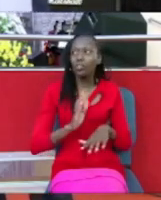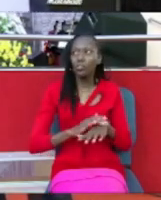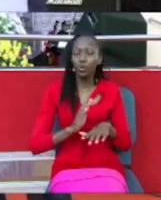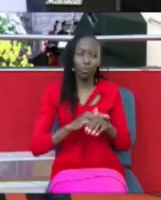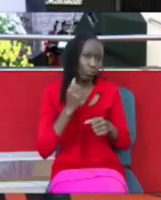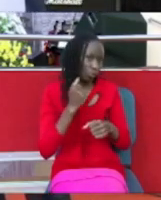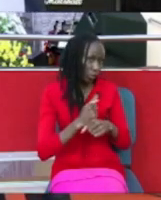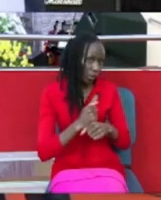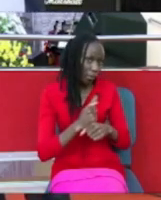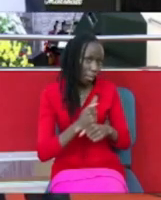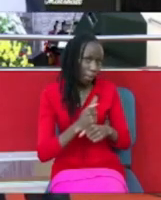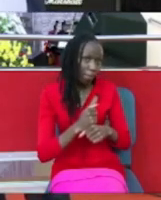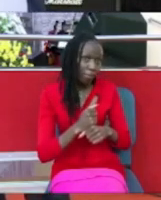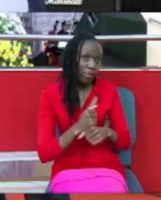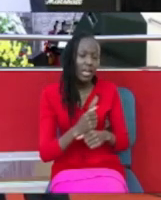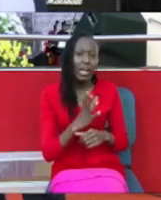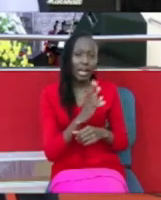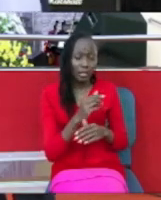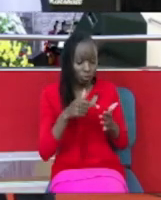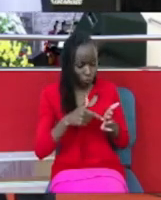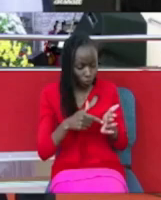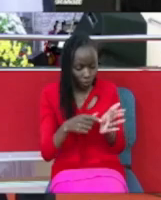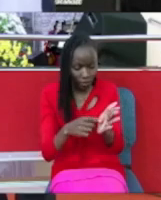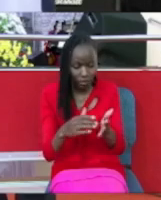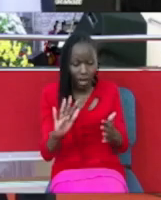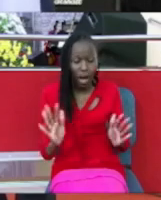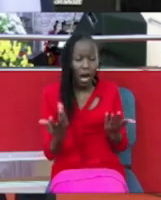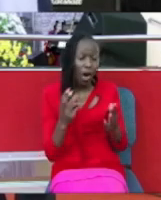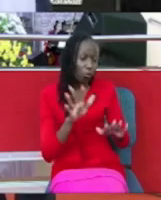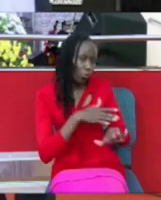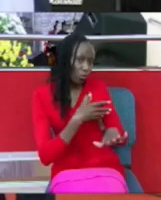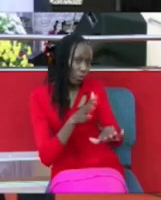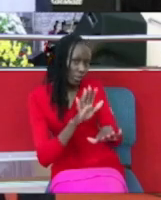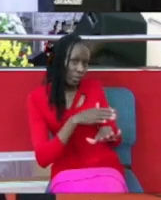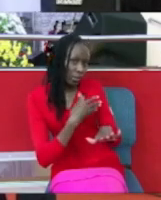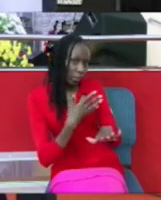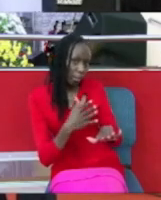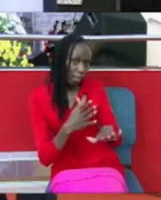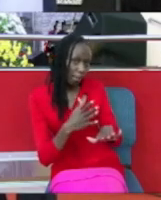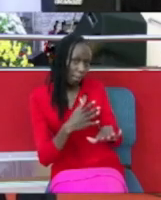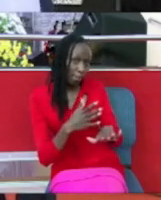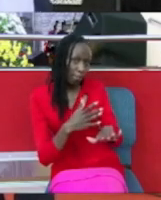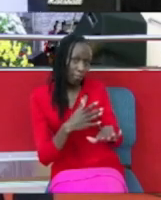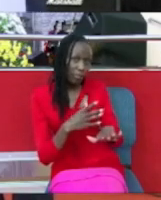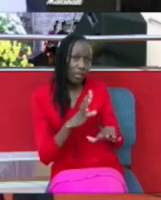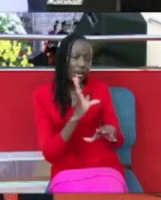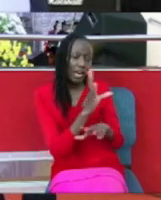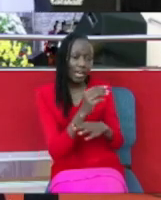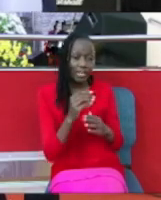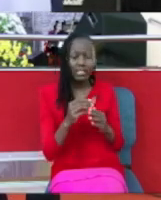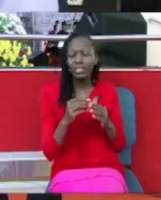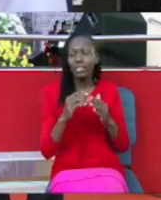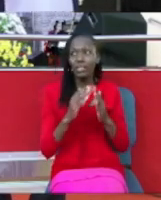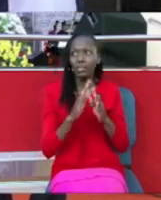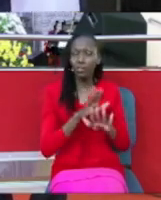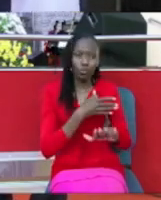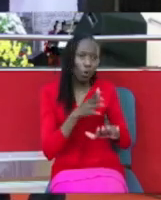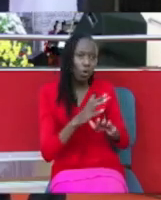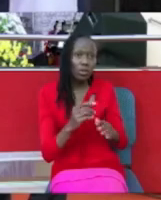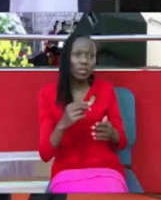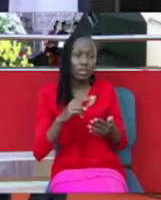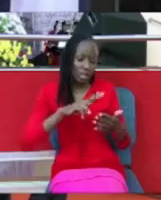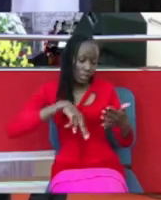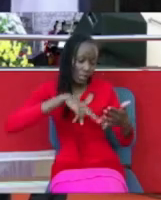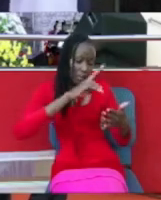teach us and then would show us how to sing. Wangetufunza na watuonyesha jinsi ya kuimba. Read your Bible, pray every day. Na